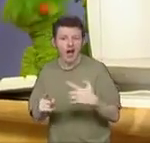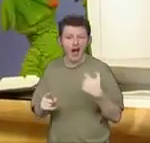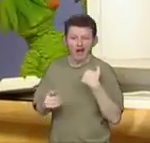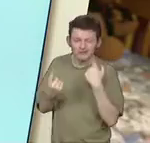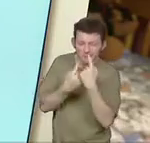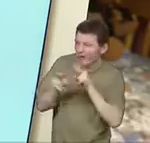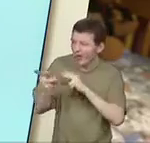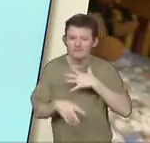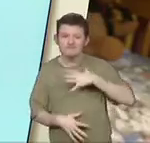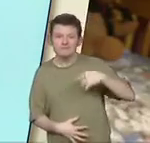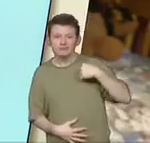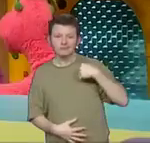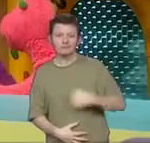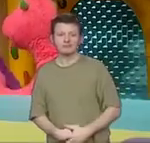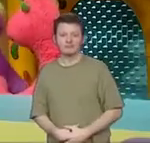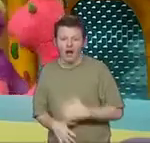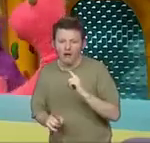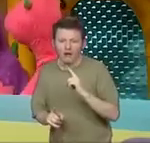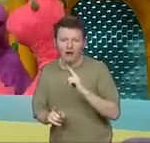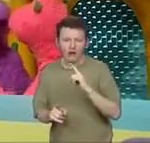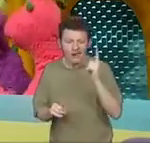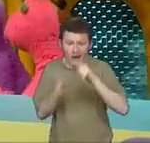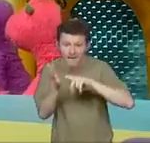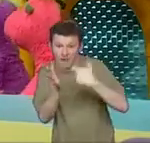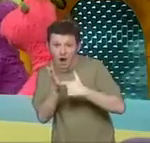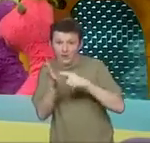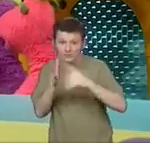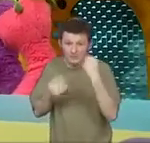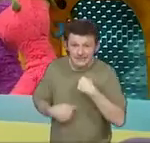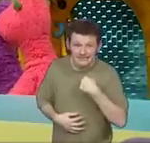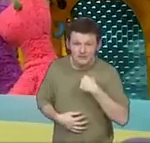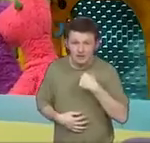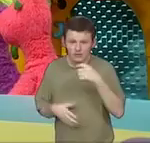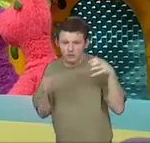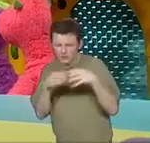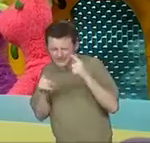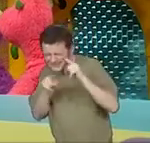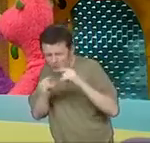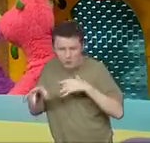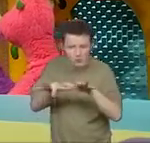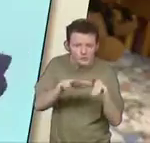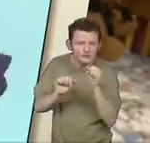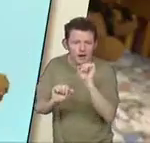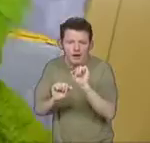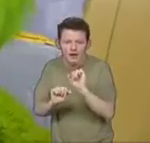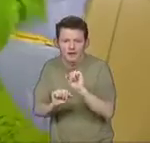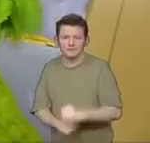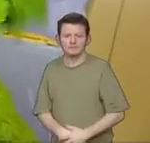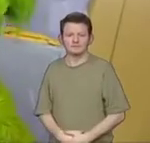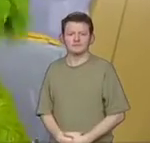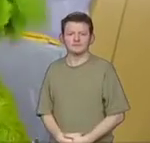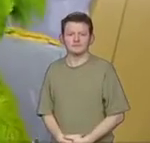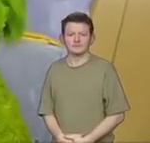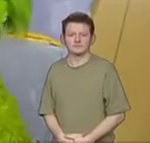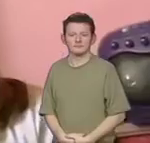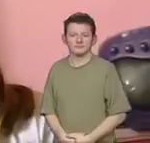up. Ah. Oh. Iva, Tula, did you hear that? This Tiddly Peep is looking something up on the computer. What are you